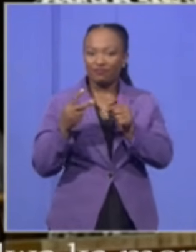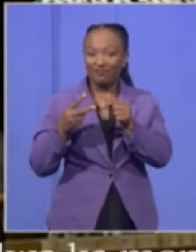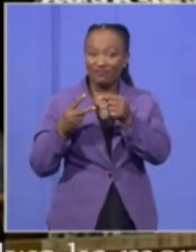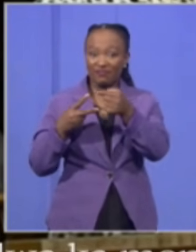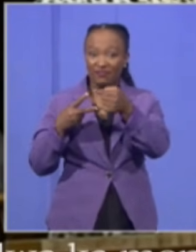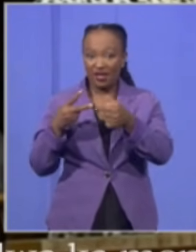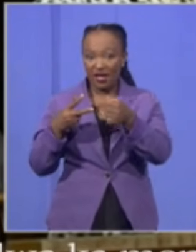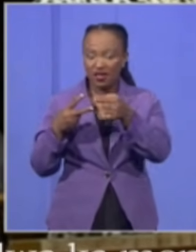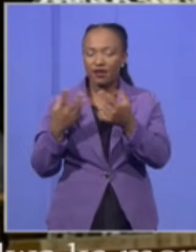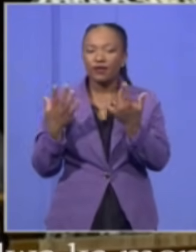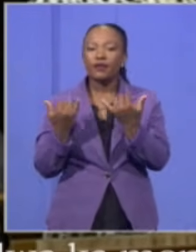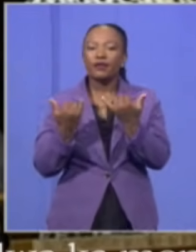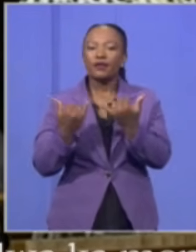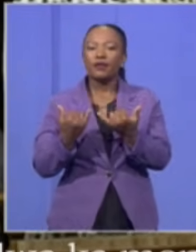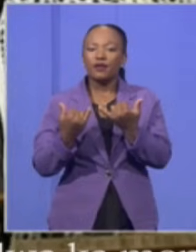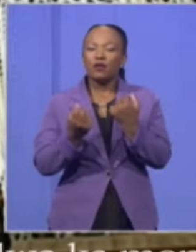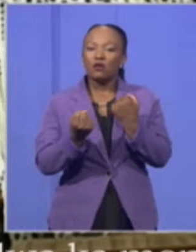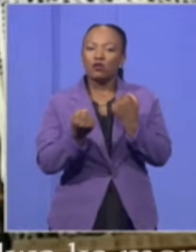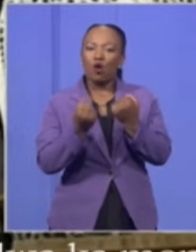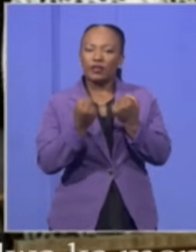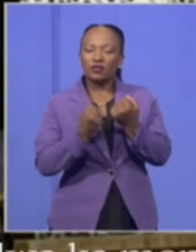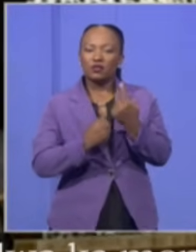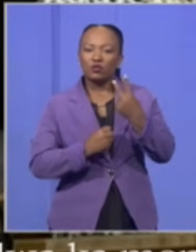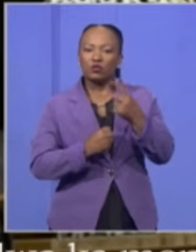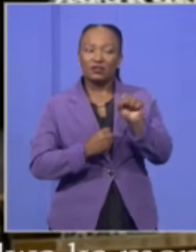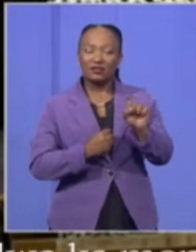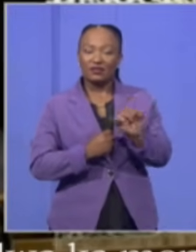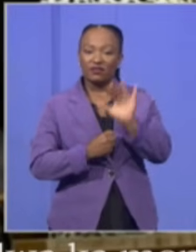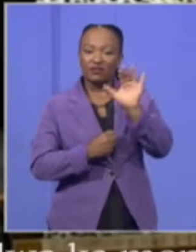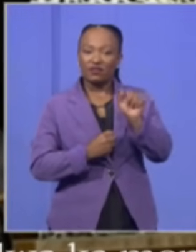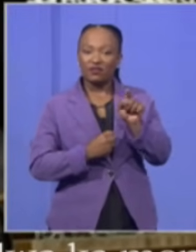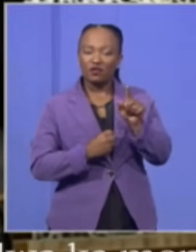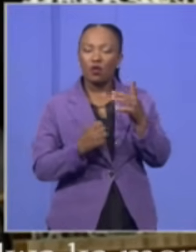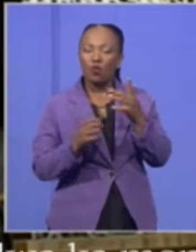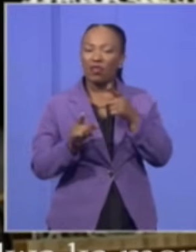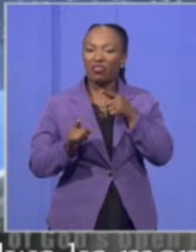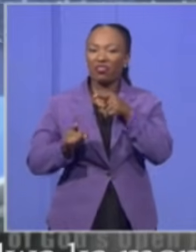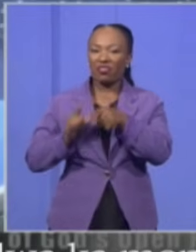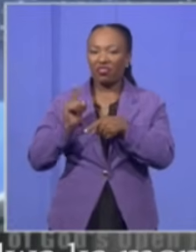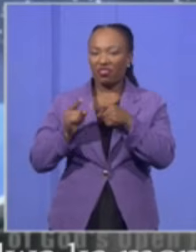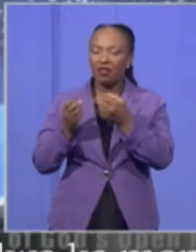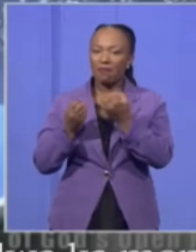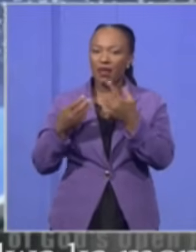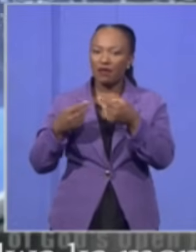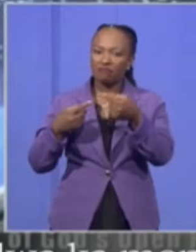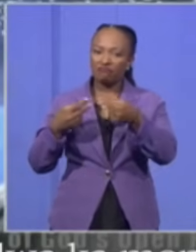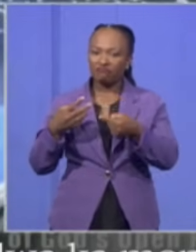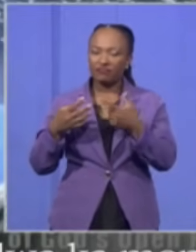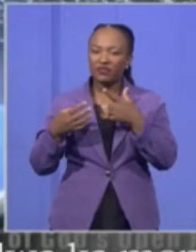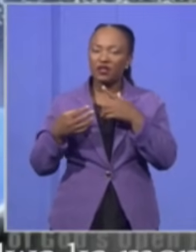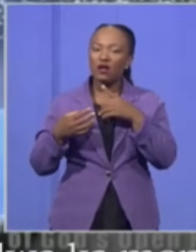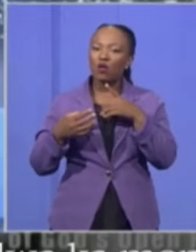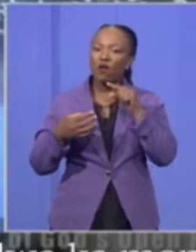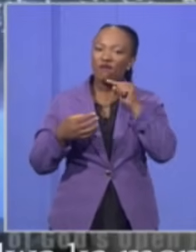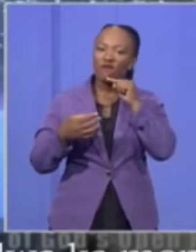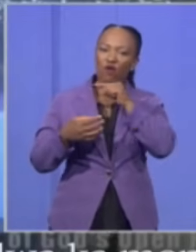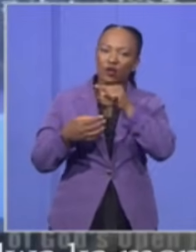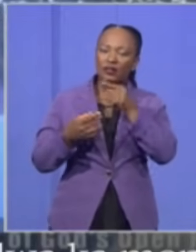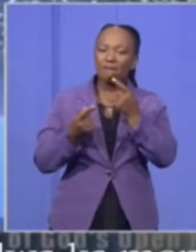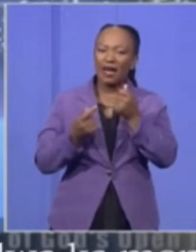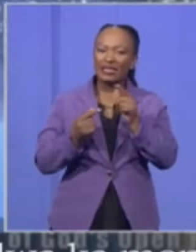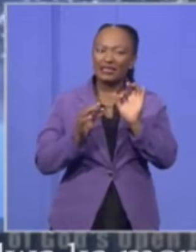Bushiri ba tšweletše pele ga dikgorotsheko tše pedi ka Afrika Borwa ka ditatofatšo tše mmalwa go akaretša bofora le go ba le tšhelete ka